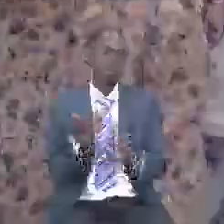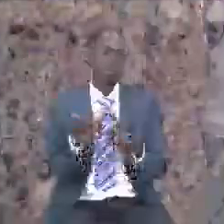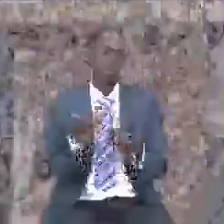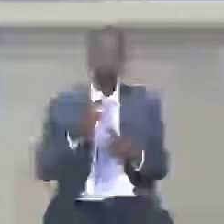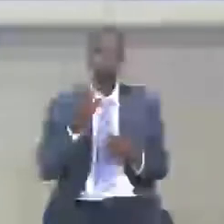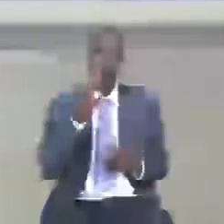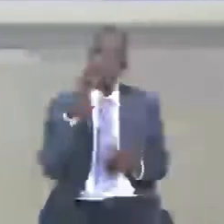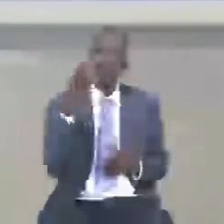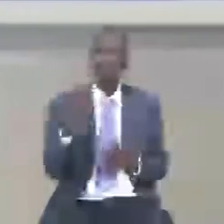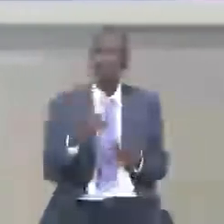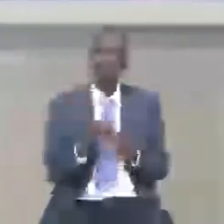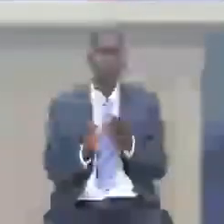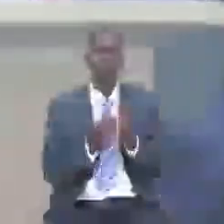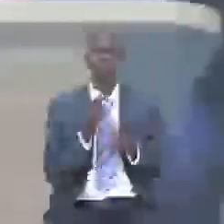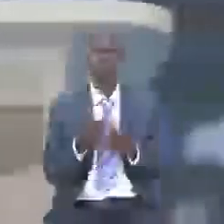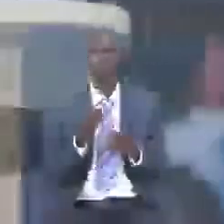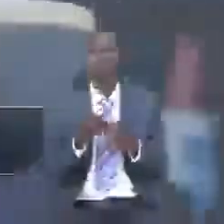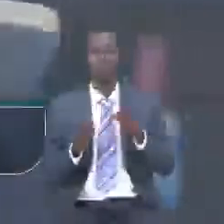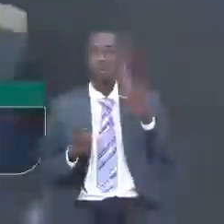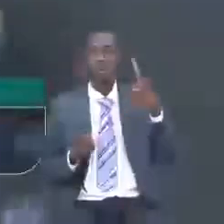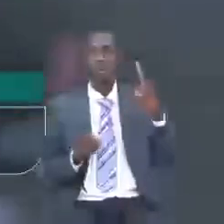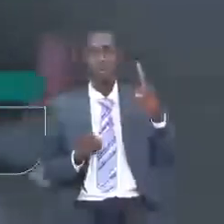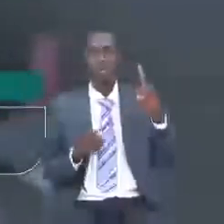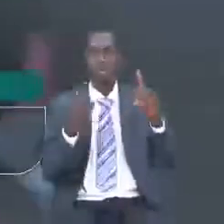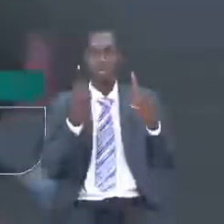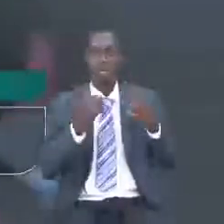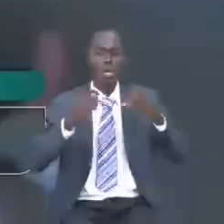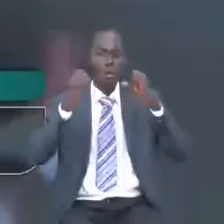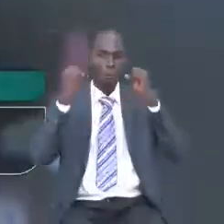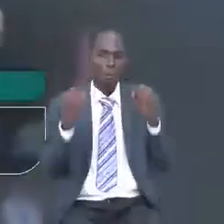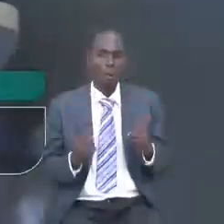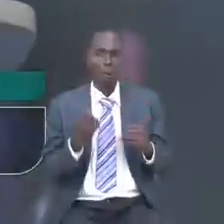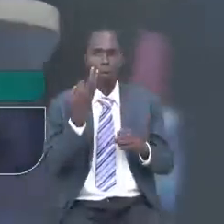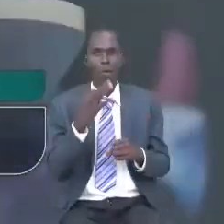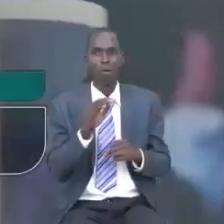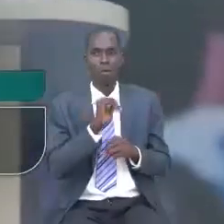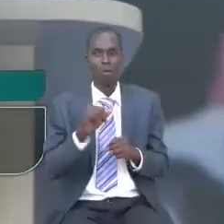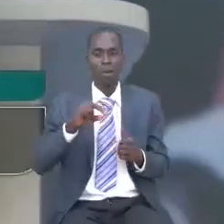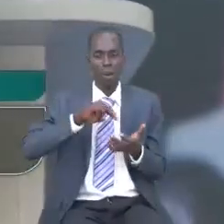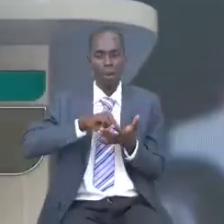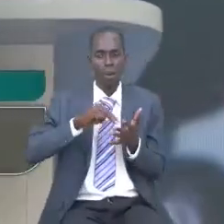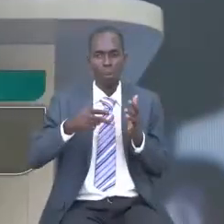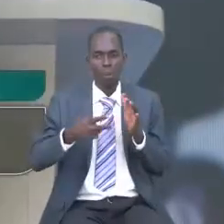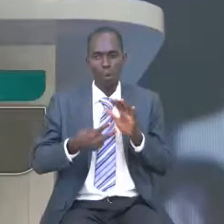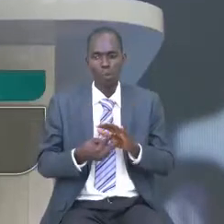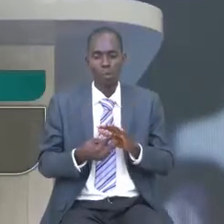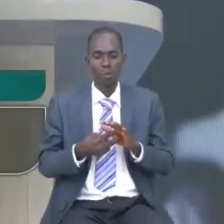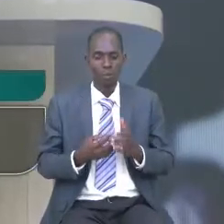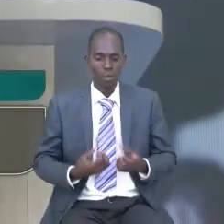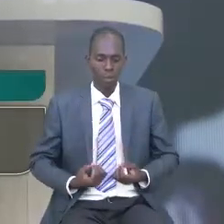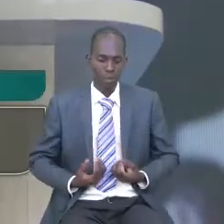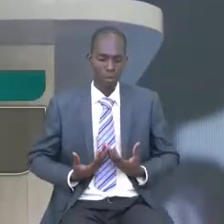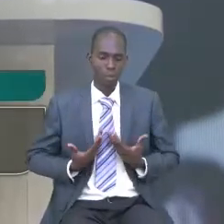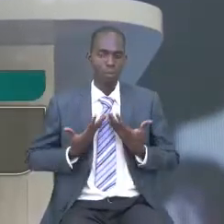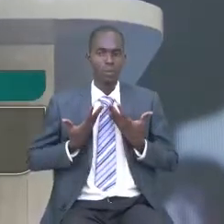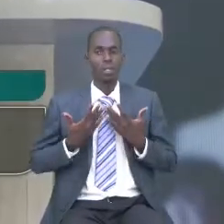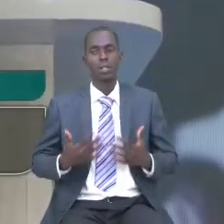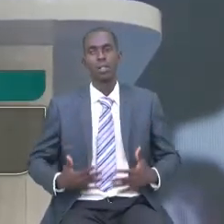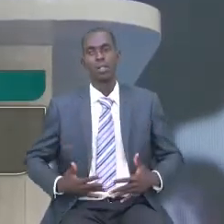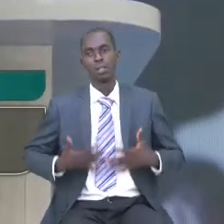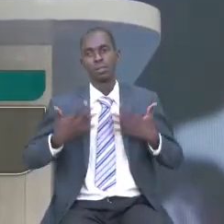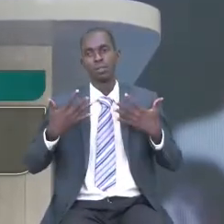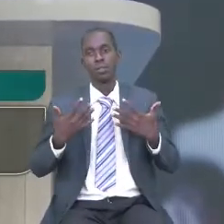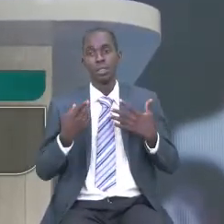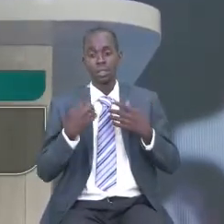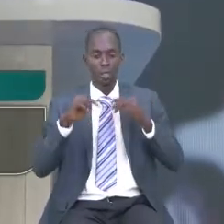Number one is the power of a purpose driven life. The